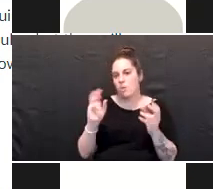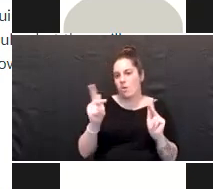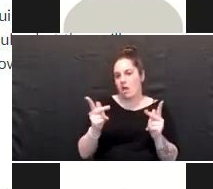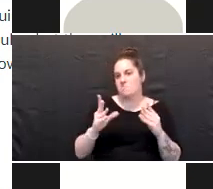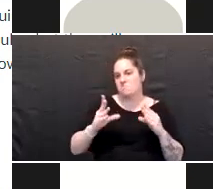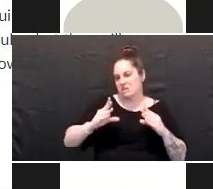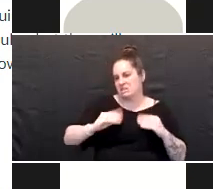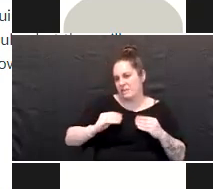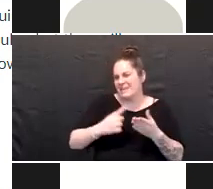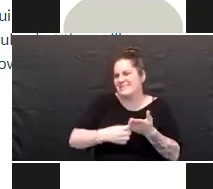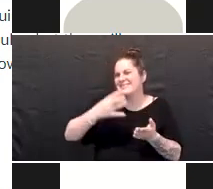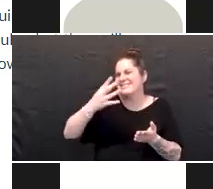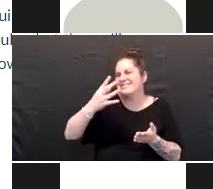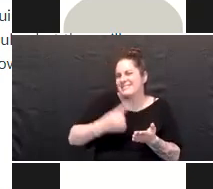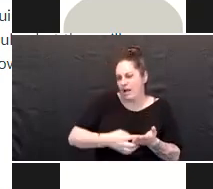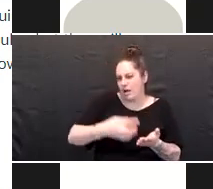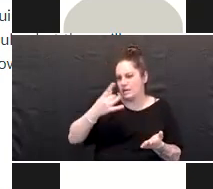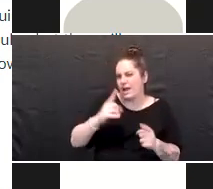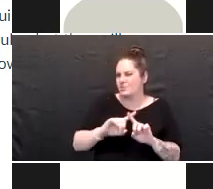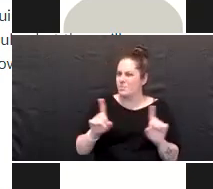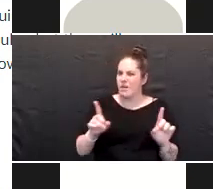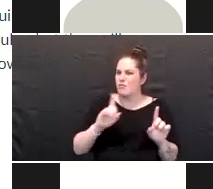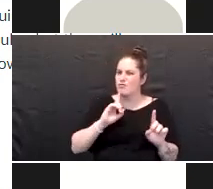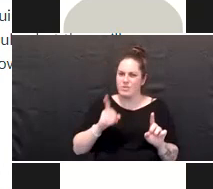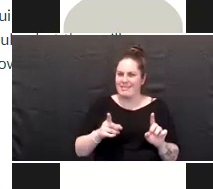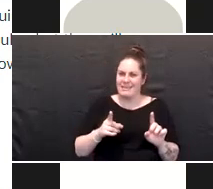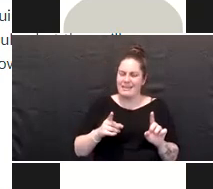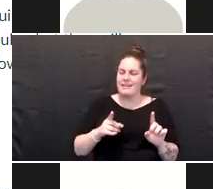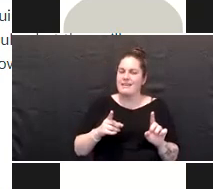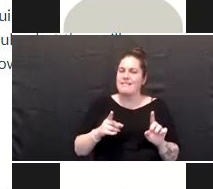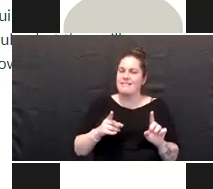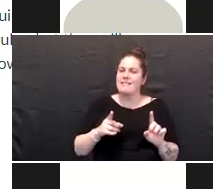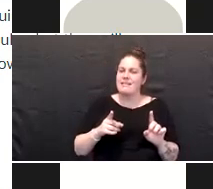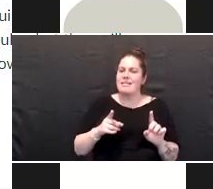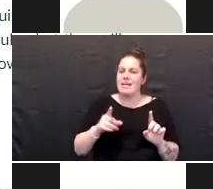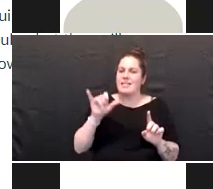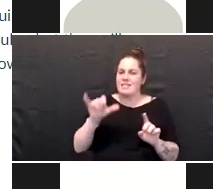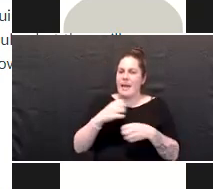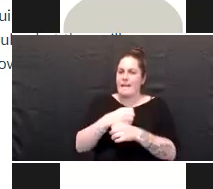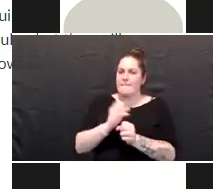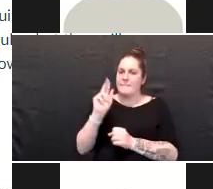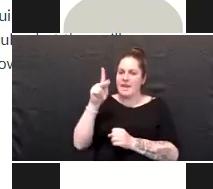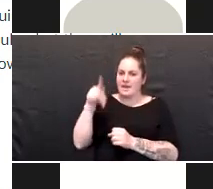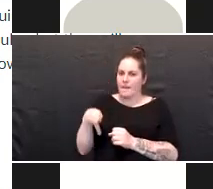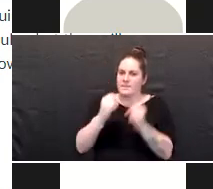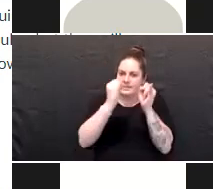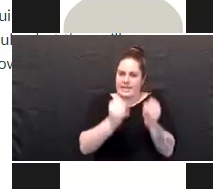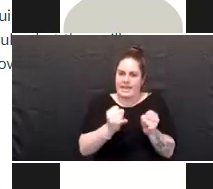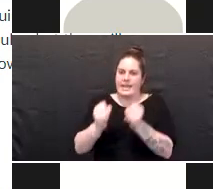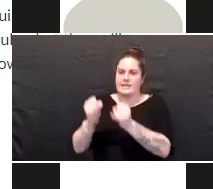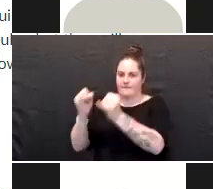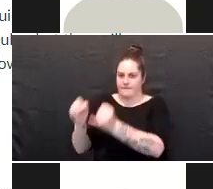on some occasions. But I handle that exam makeup situation on a case by case